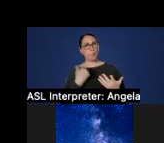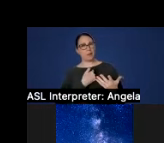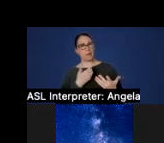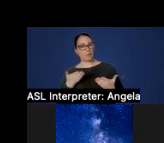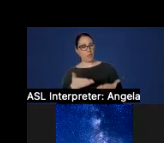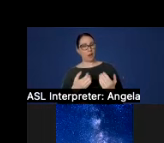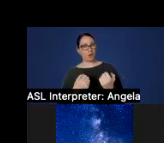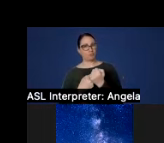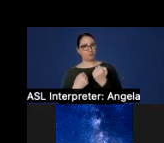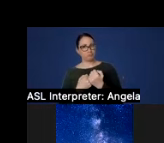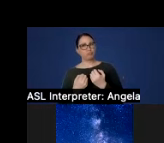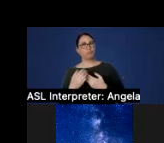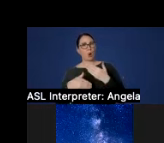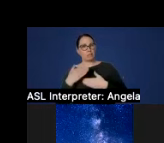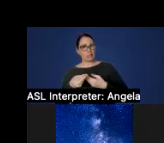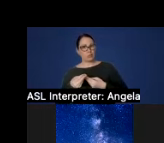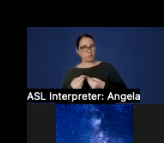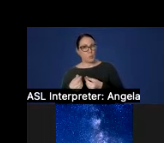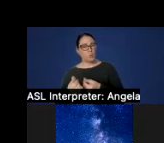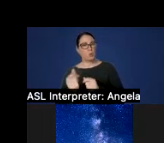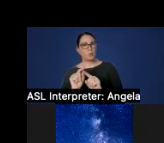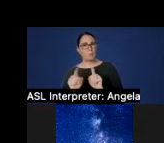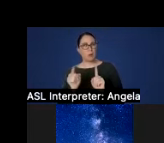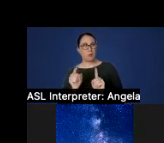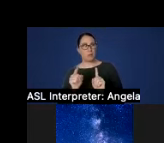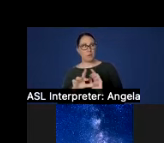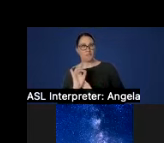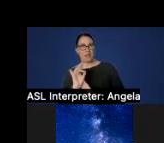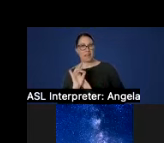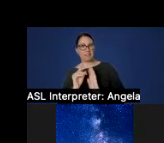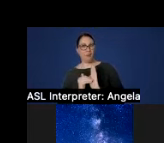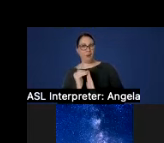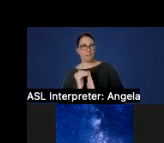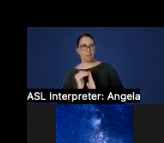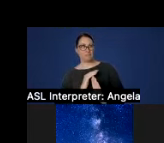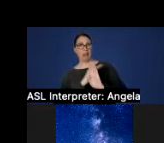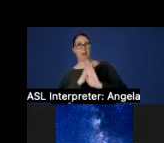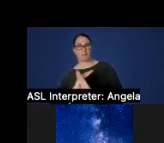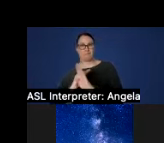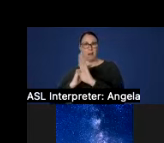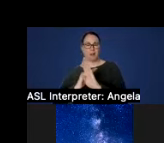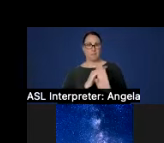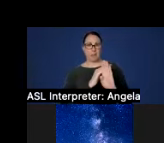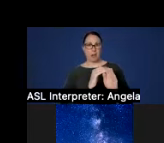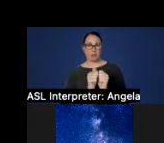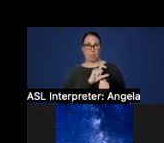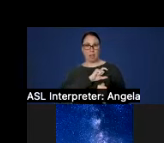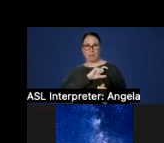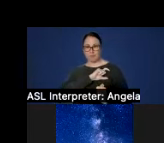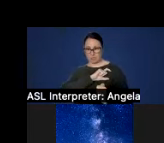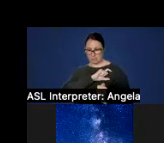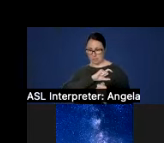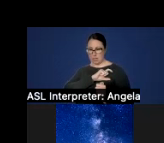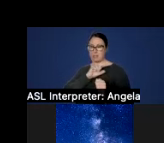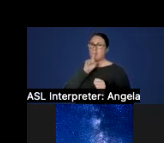we often find a lot of hiccups and a lot of barriers when it comes to law enforcement. And really, it kind of depends on